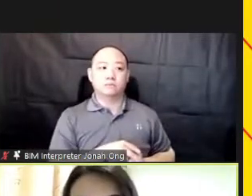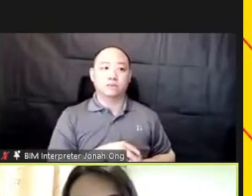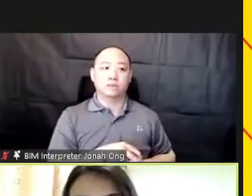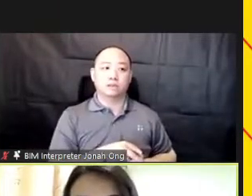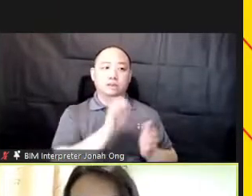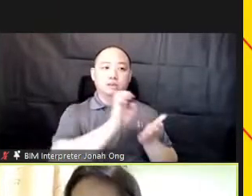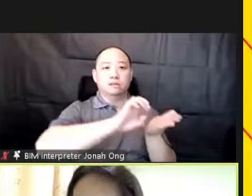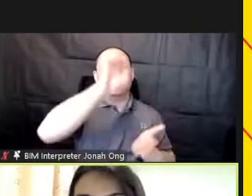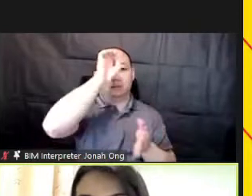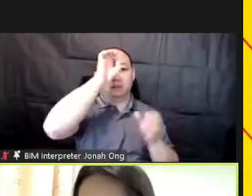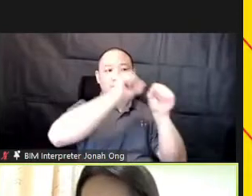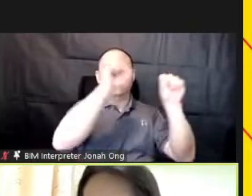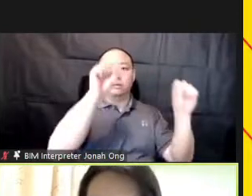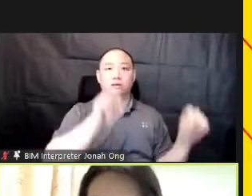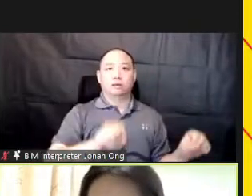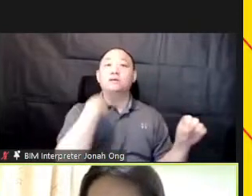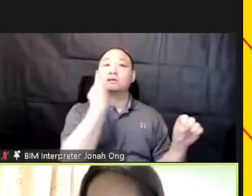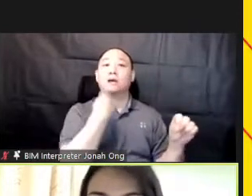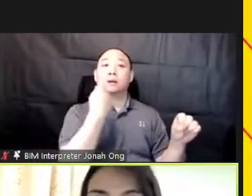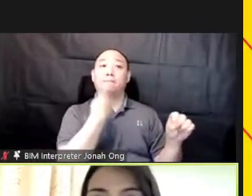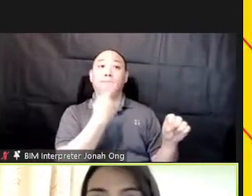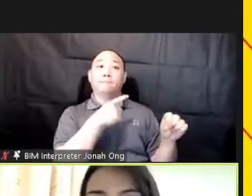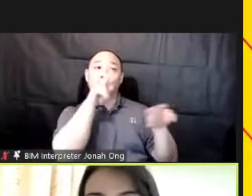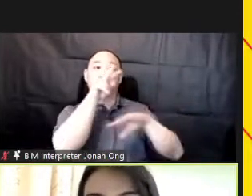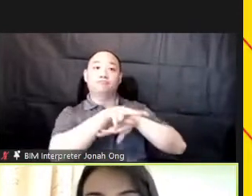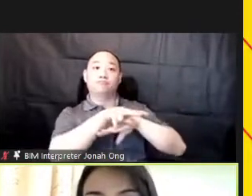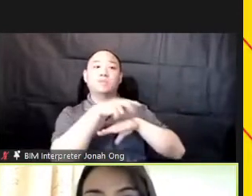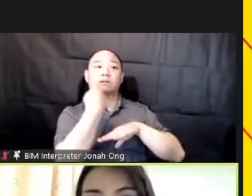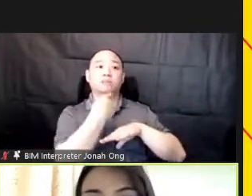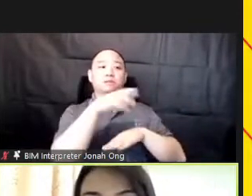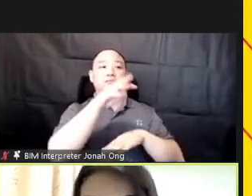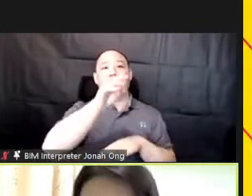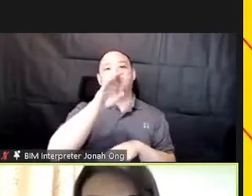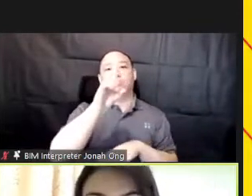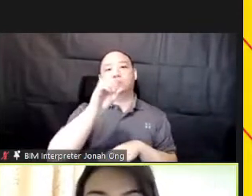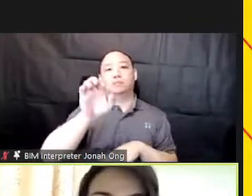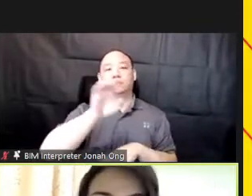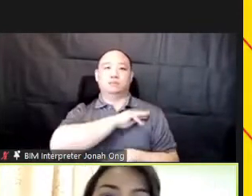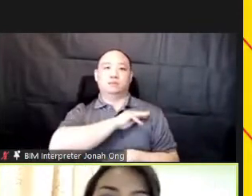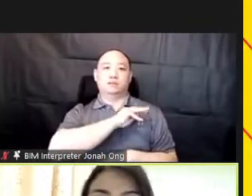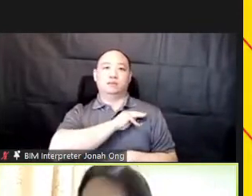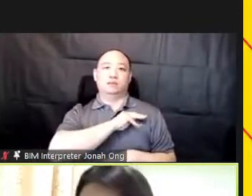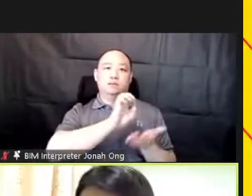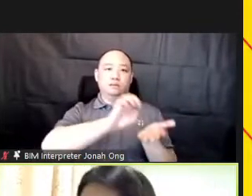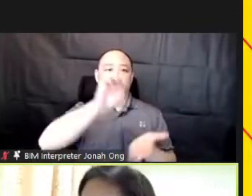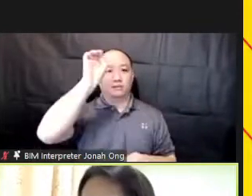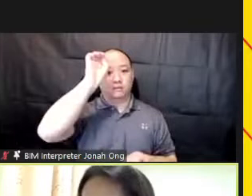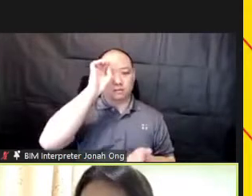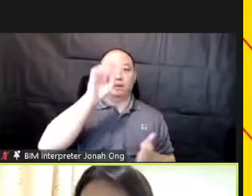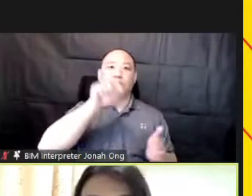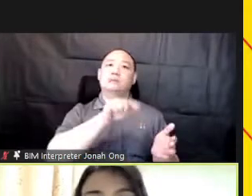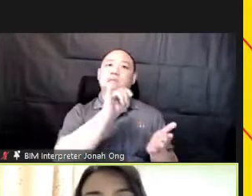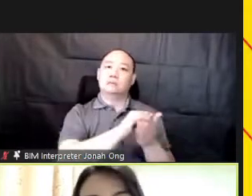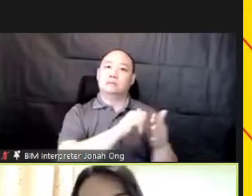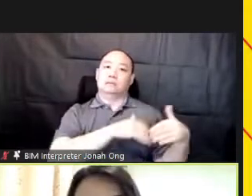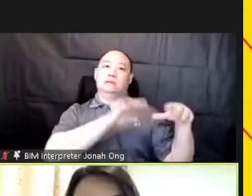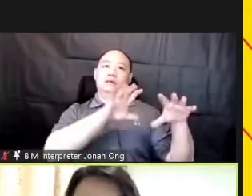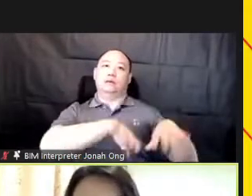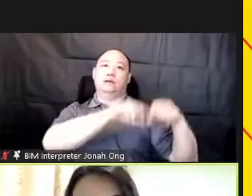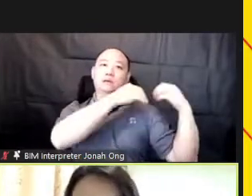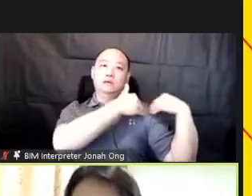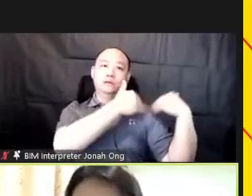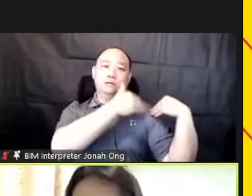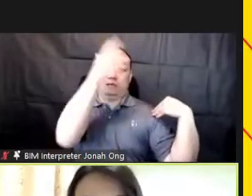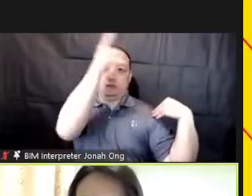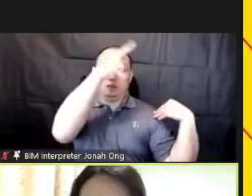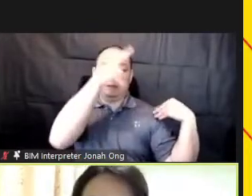are overseen by the Ministry of Education. And although although education is the responsibility of the government, every state